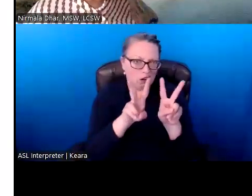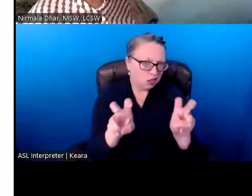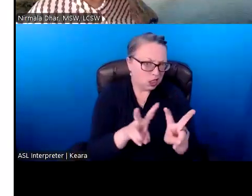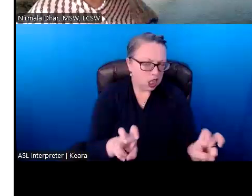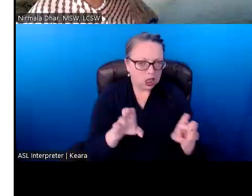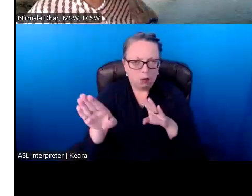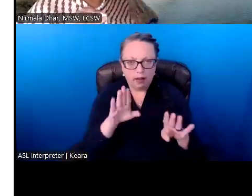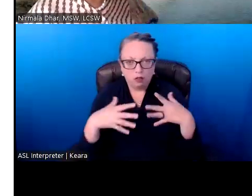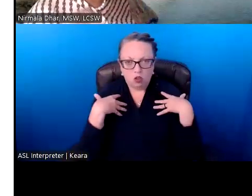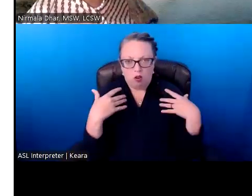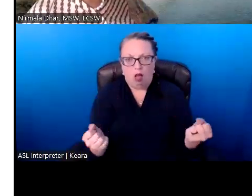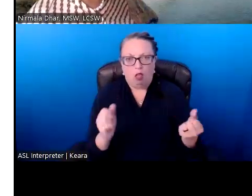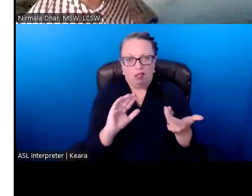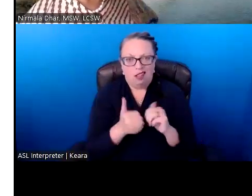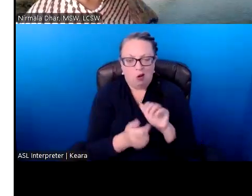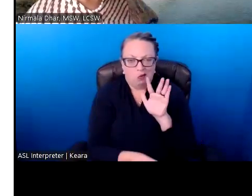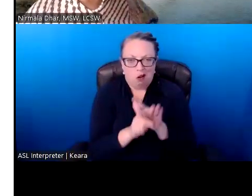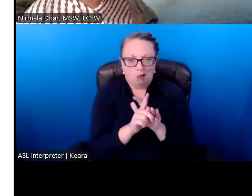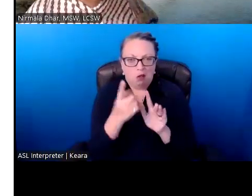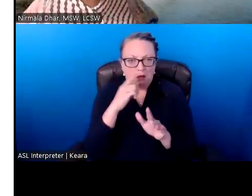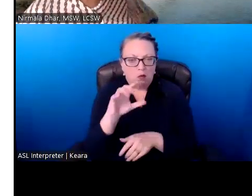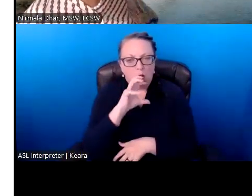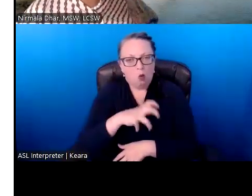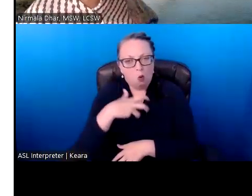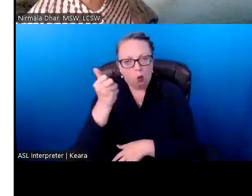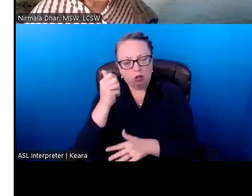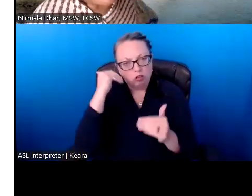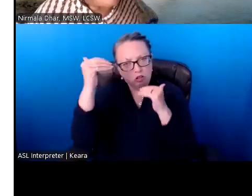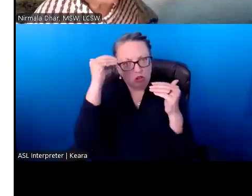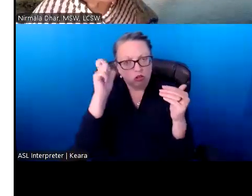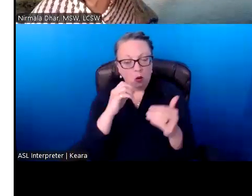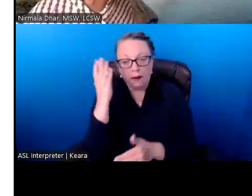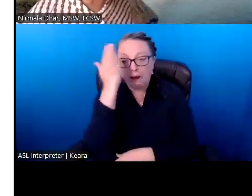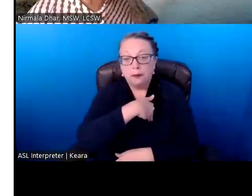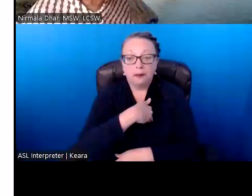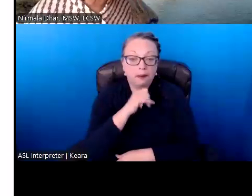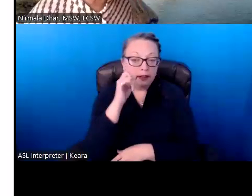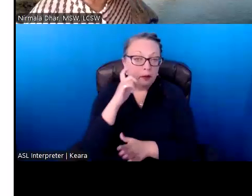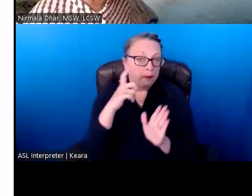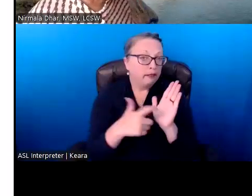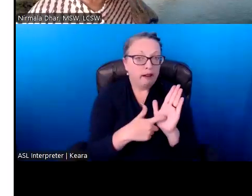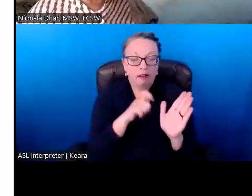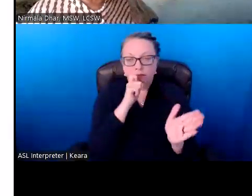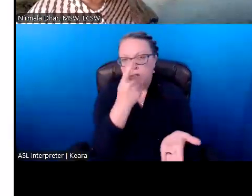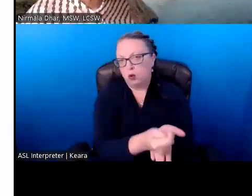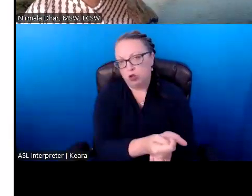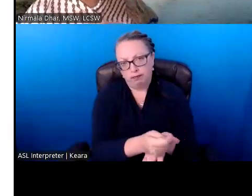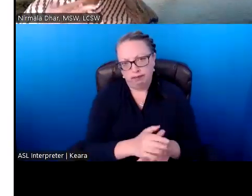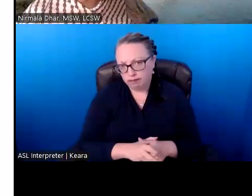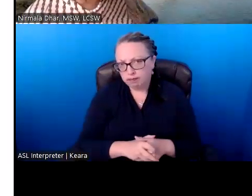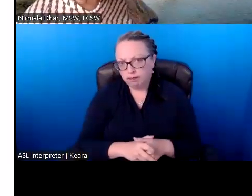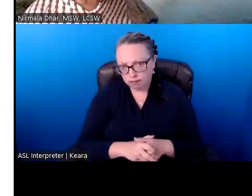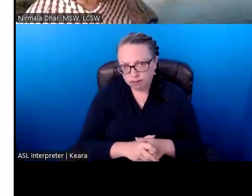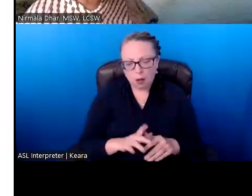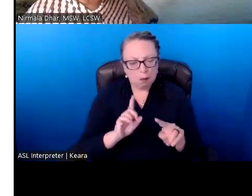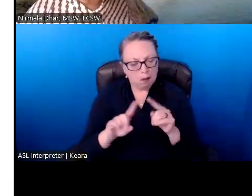behavioral health as it manifests in older adults. So it often goes unrecognized, untreated, with